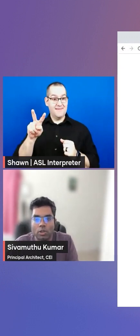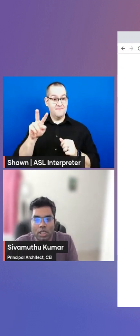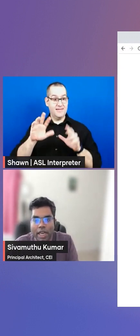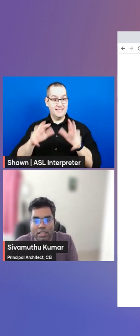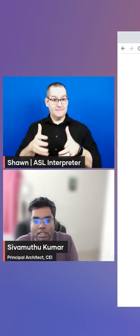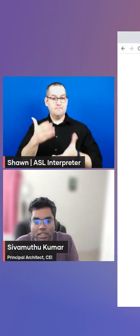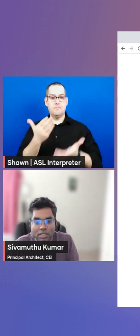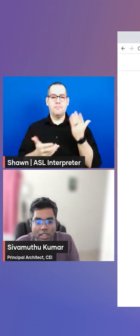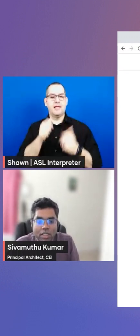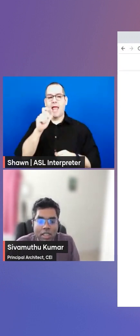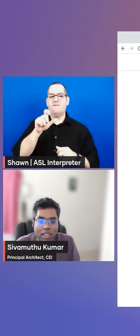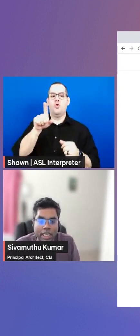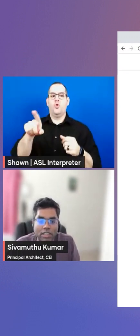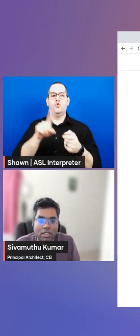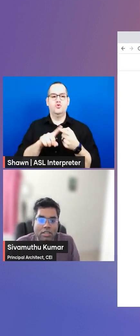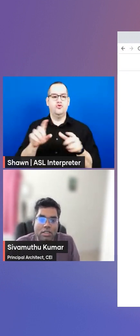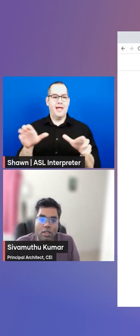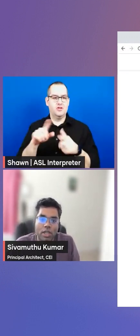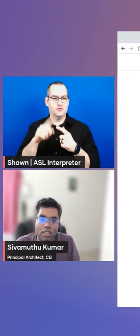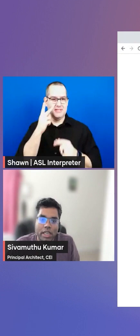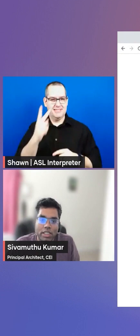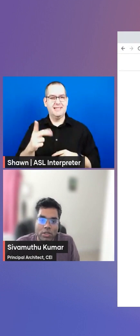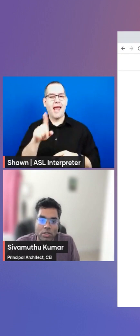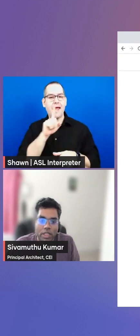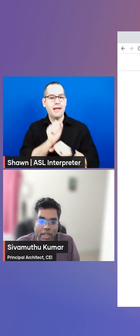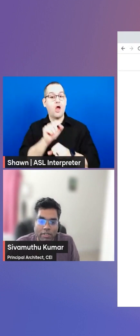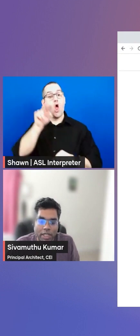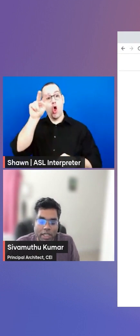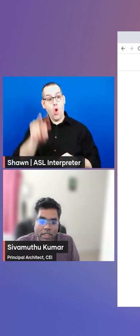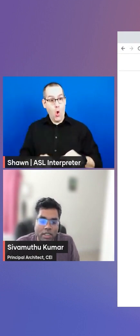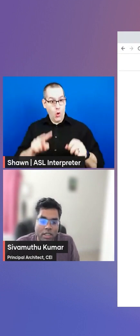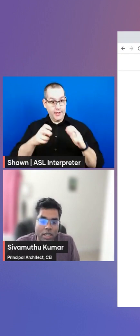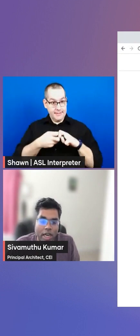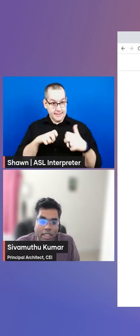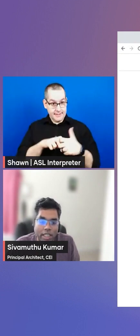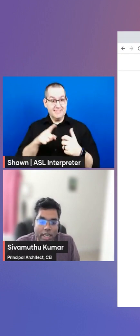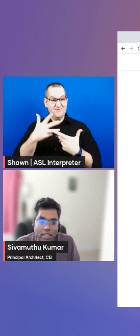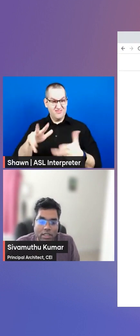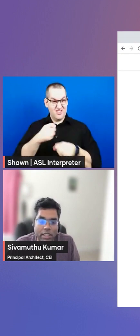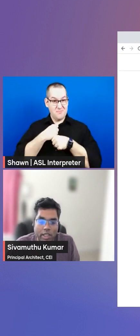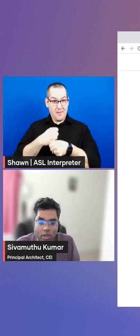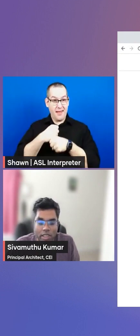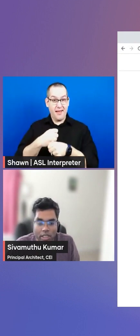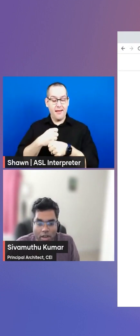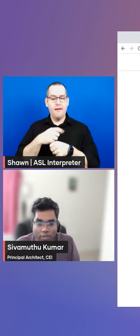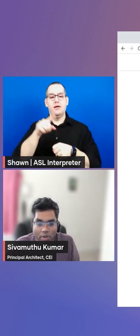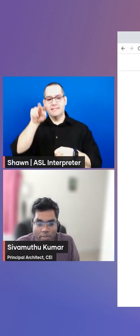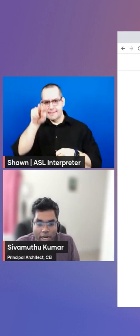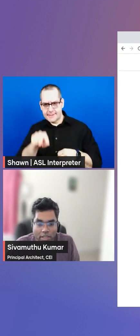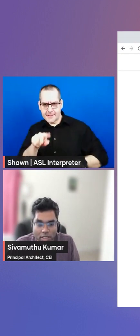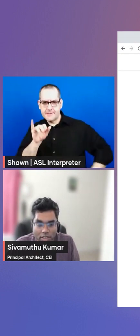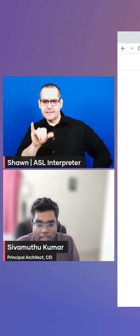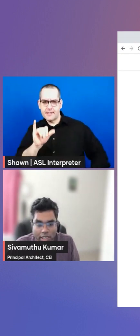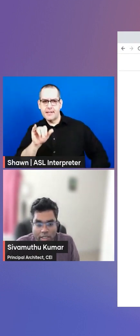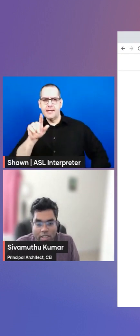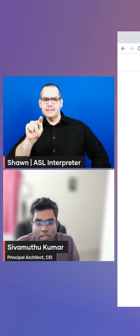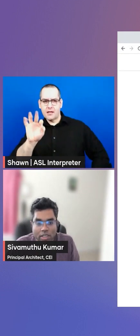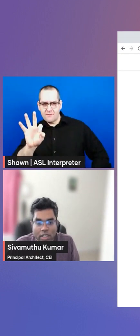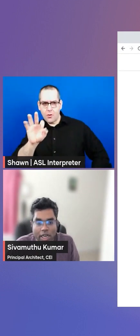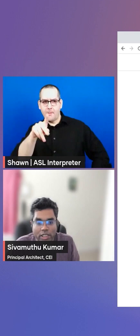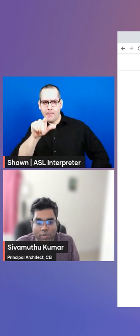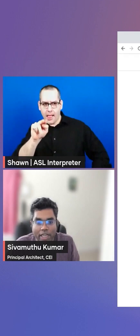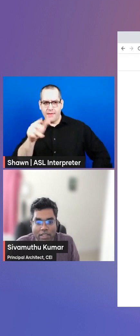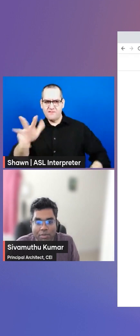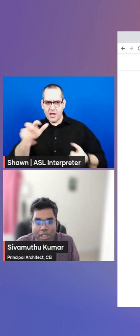don't need to go to the action and see. They can just look at their issue they have created, and they can see like, okay, the Terraform plan that is